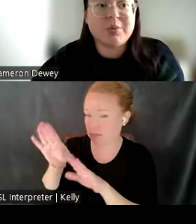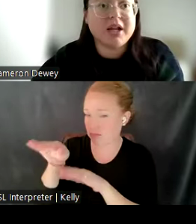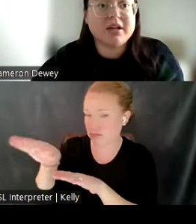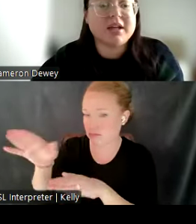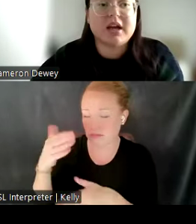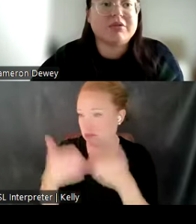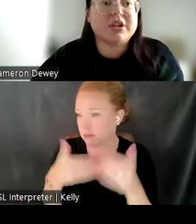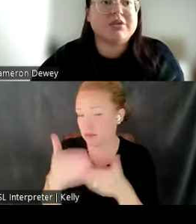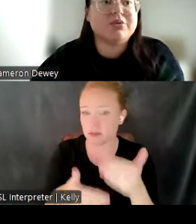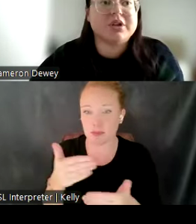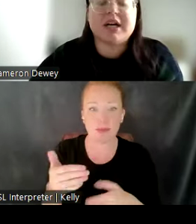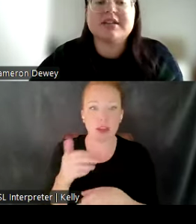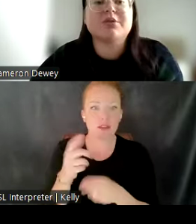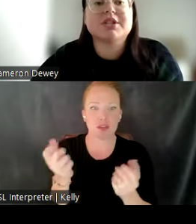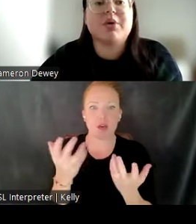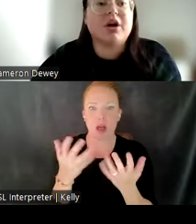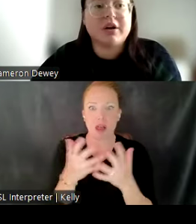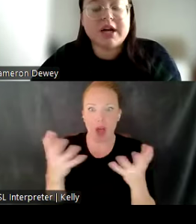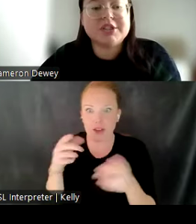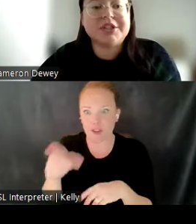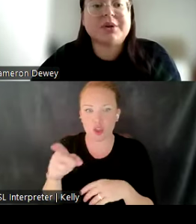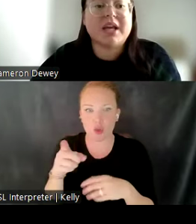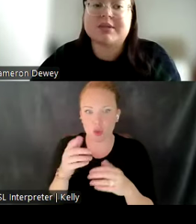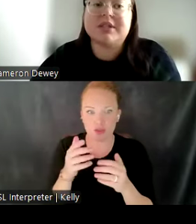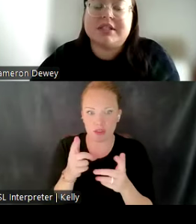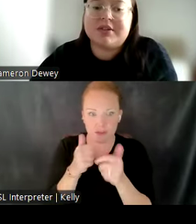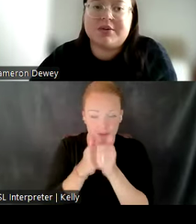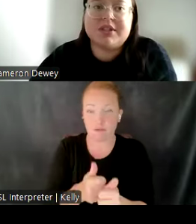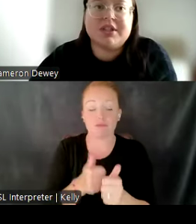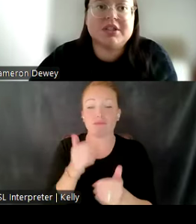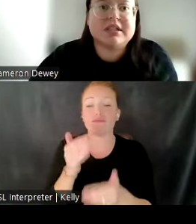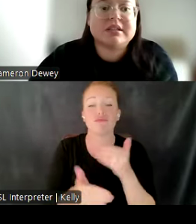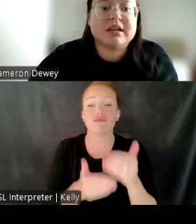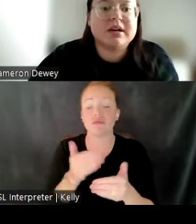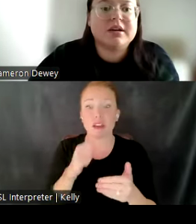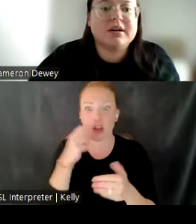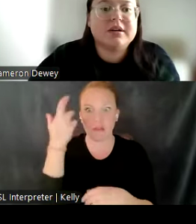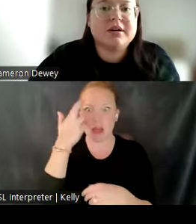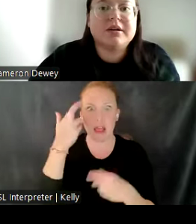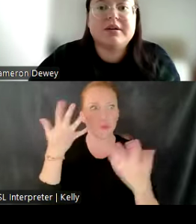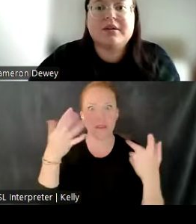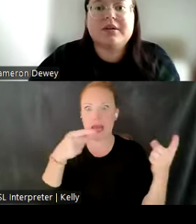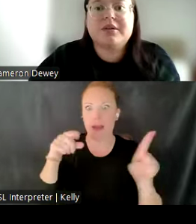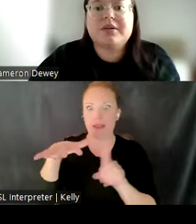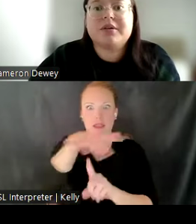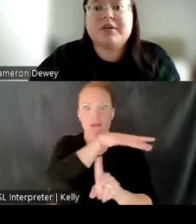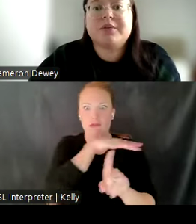entering autopilot and not really realizing what's going on around you. That's what disassociation is.